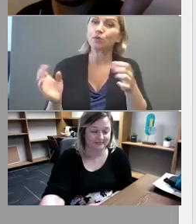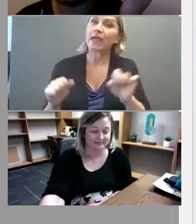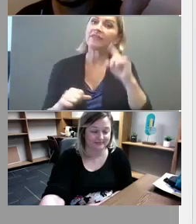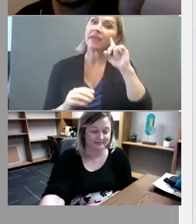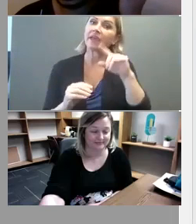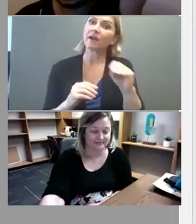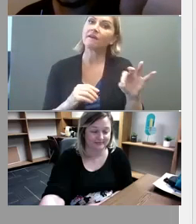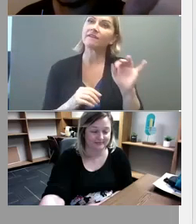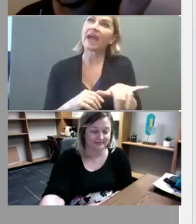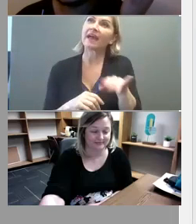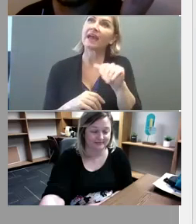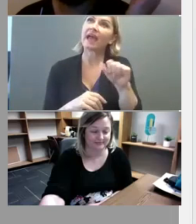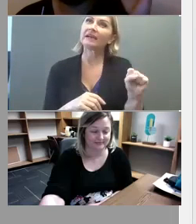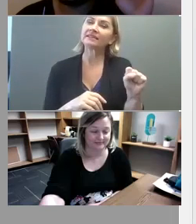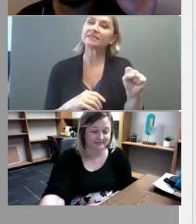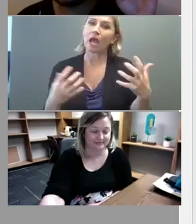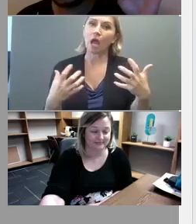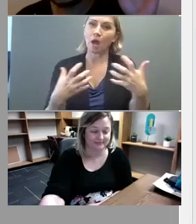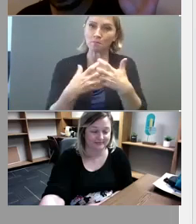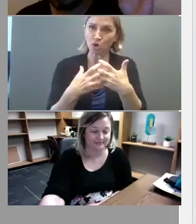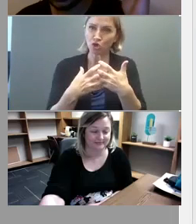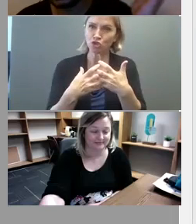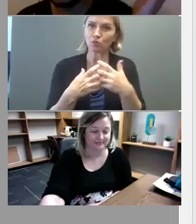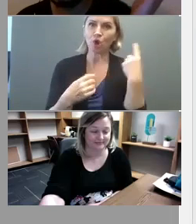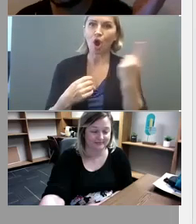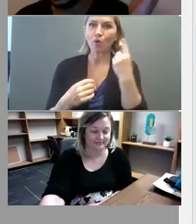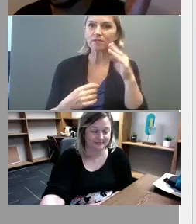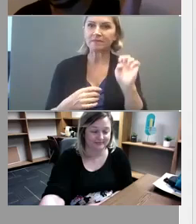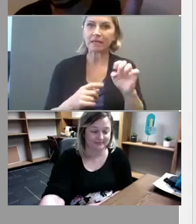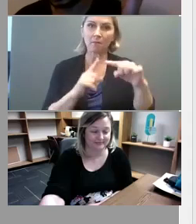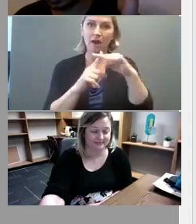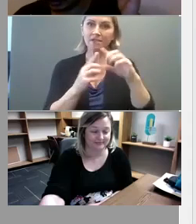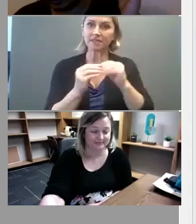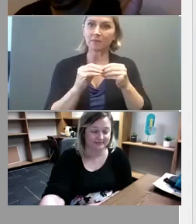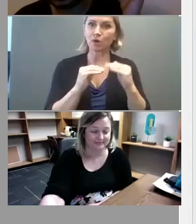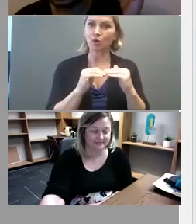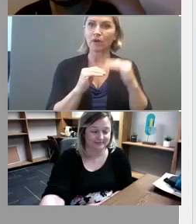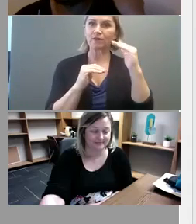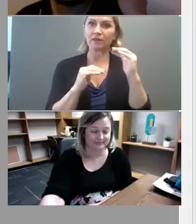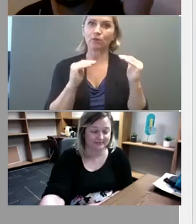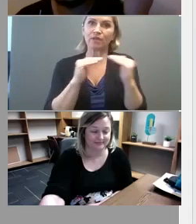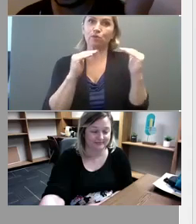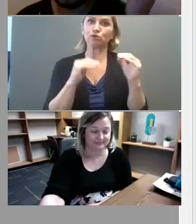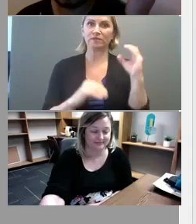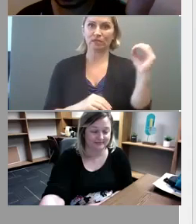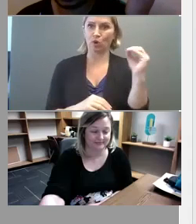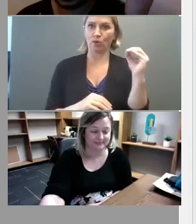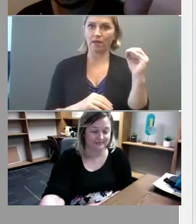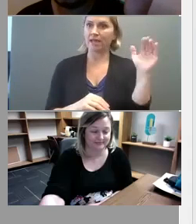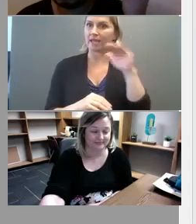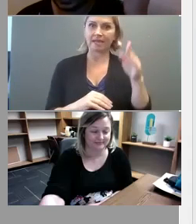this as our merge time will always be some positive number greater than or equal to 0, right? It can never